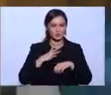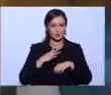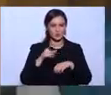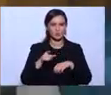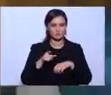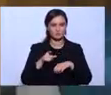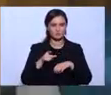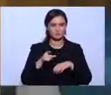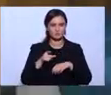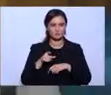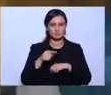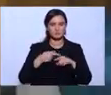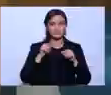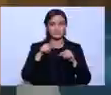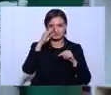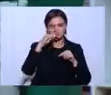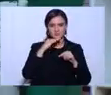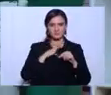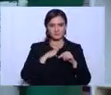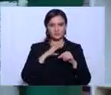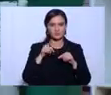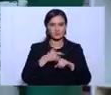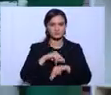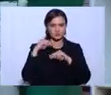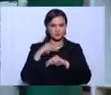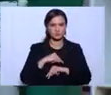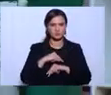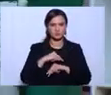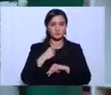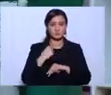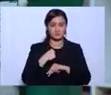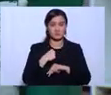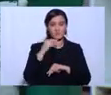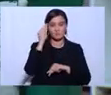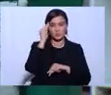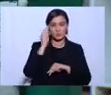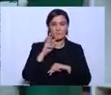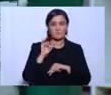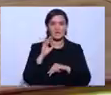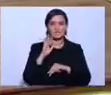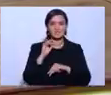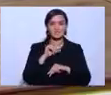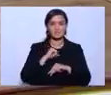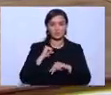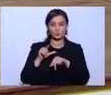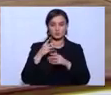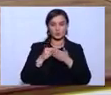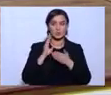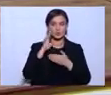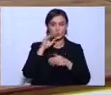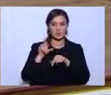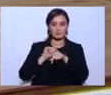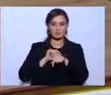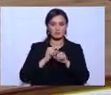never saw his father laugh, his father was very hard-working. And I suppose Mark Twain learnt a lot from his